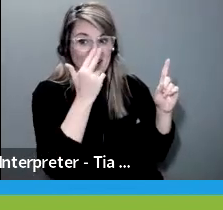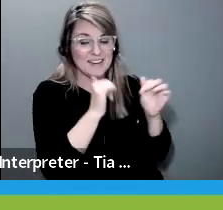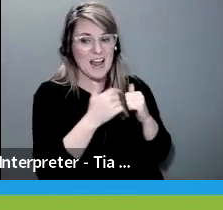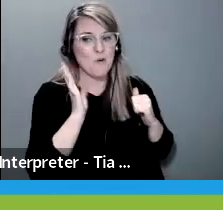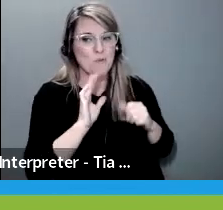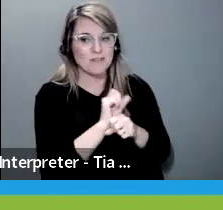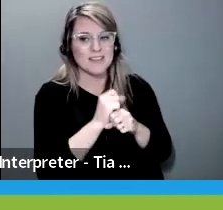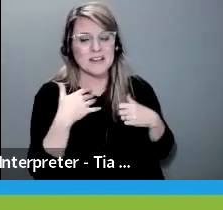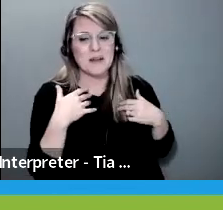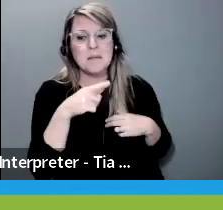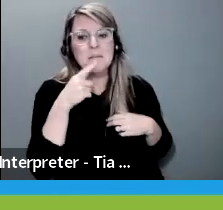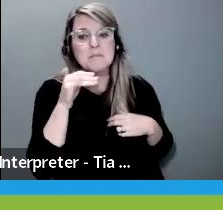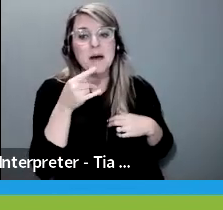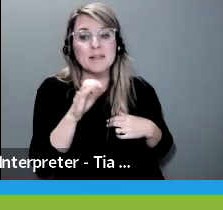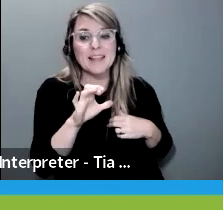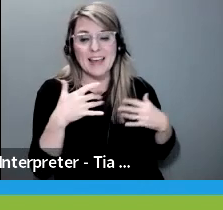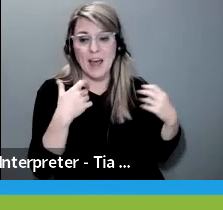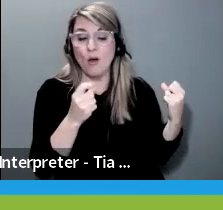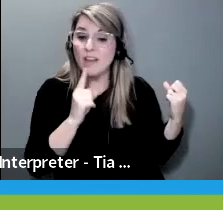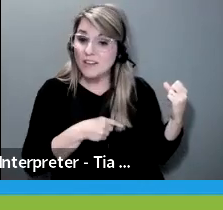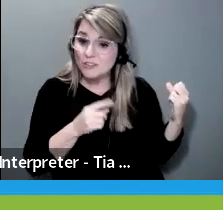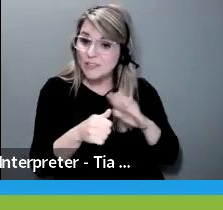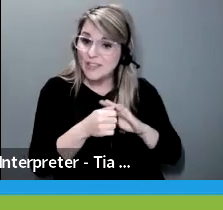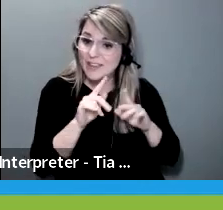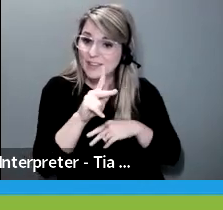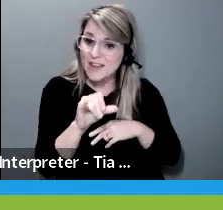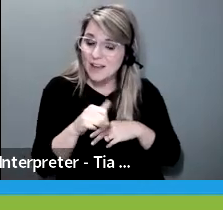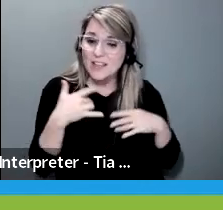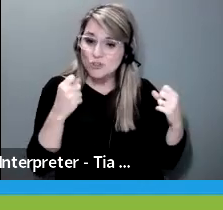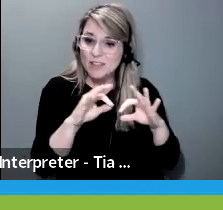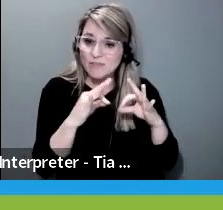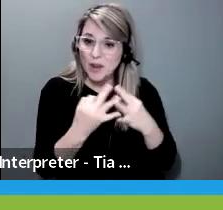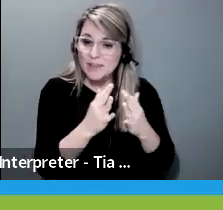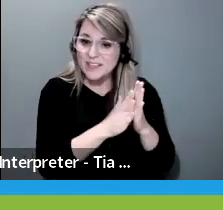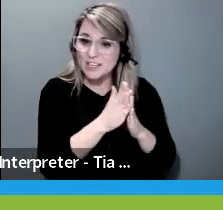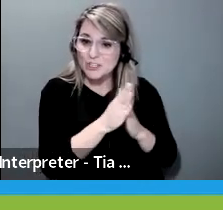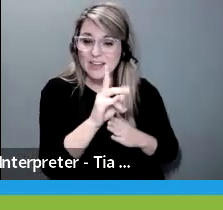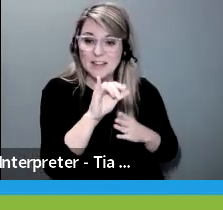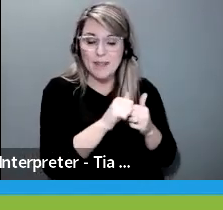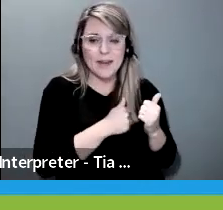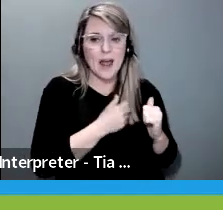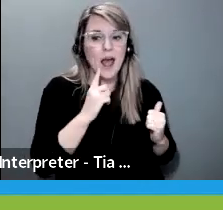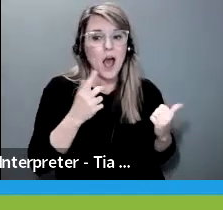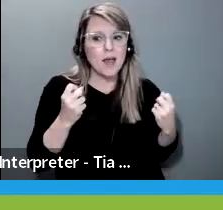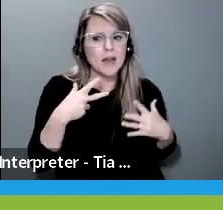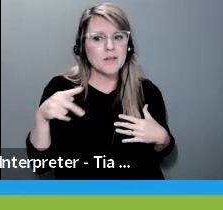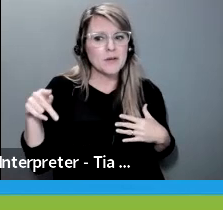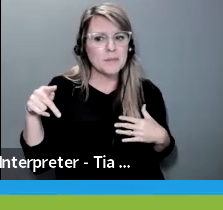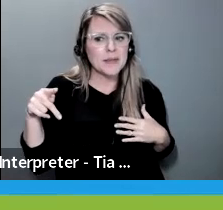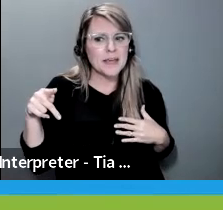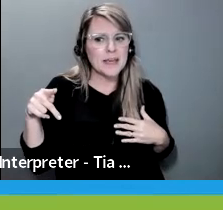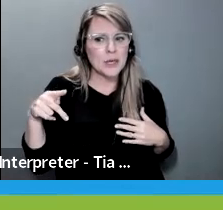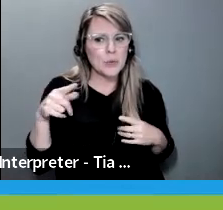health under the Kentucky Strengthening Families Initiative. And I realized there was a lot of P words: